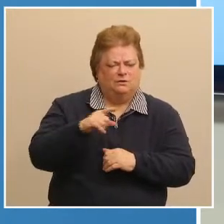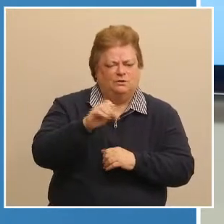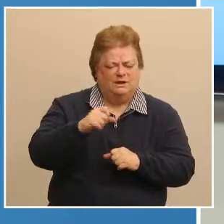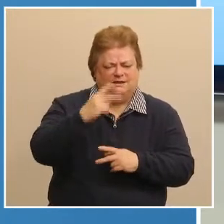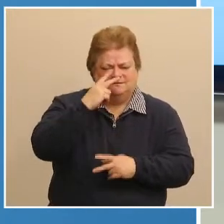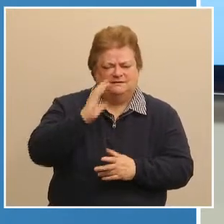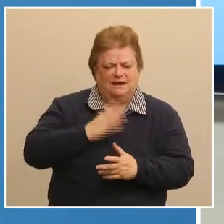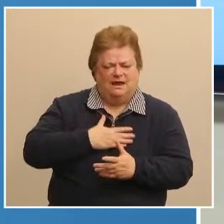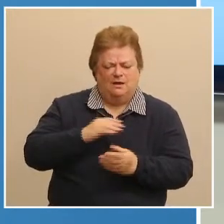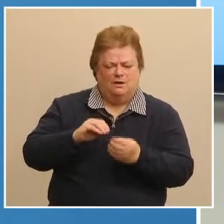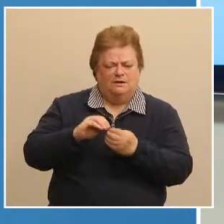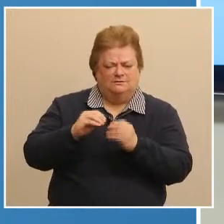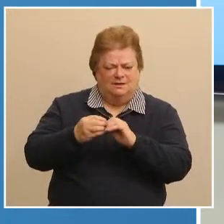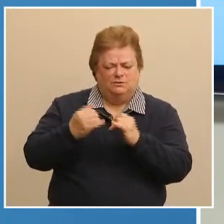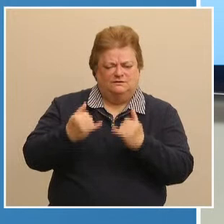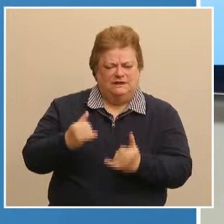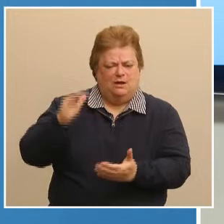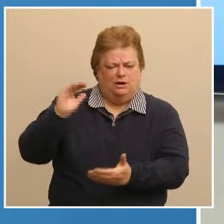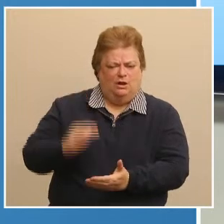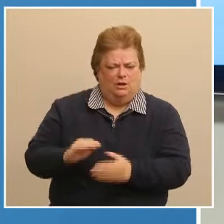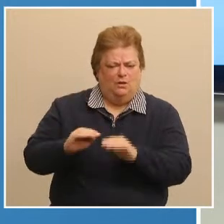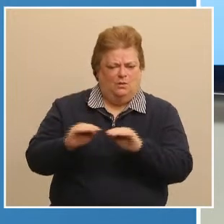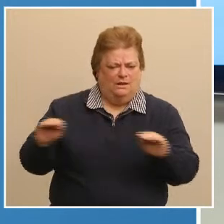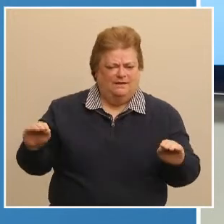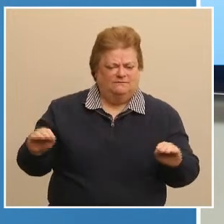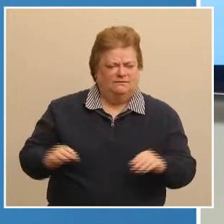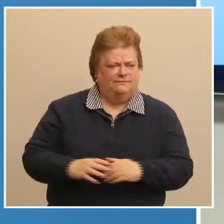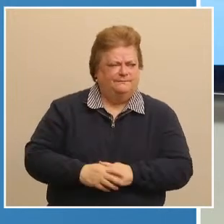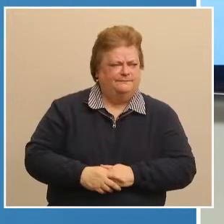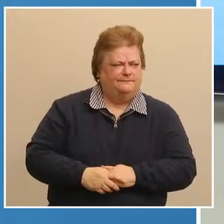very, very low level.